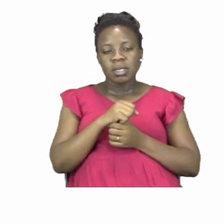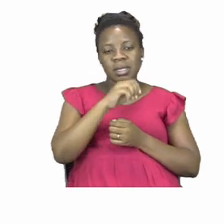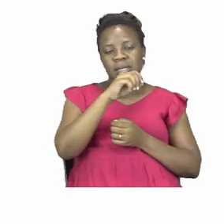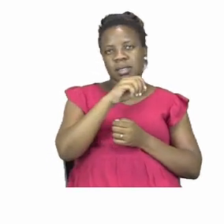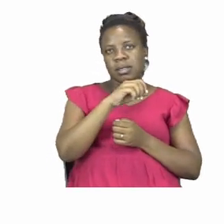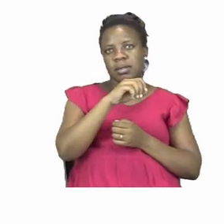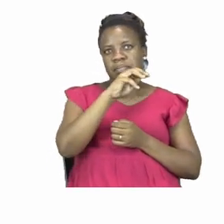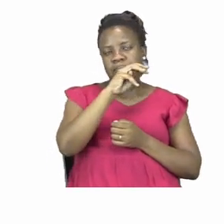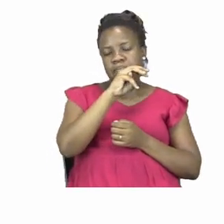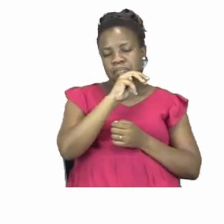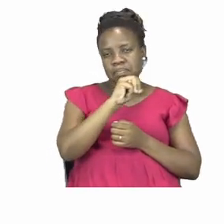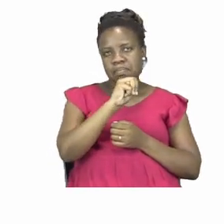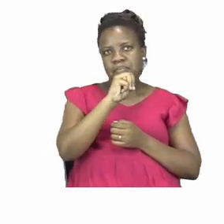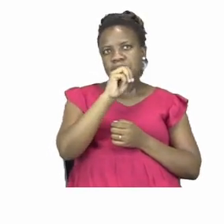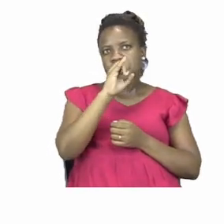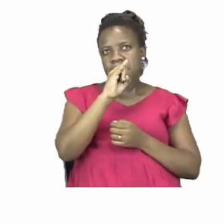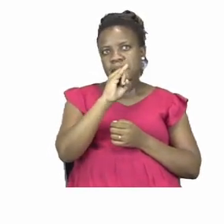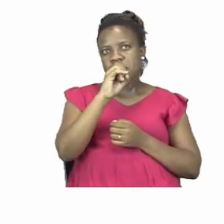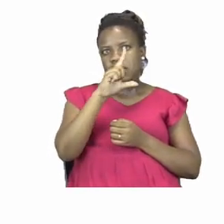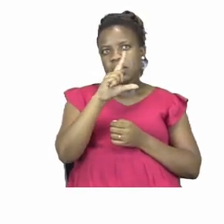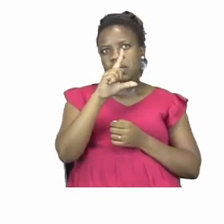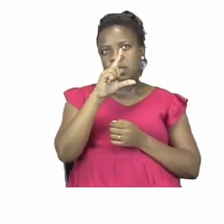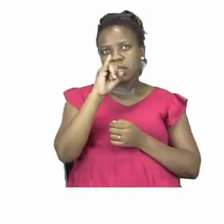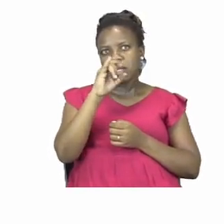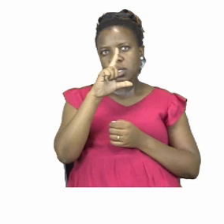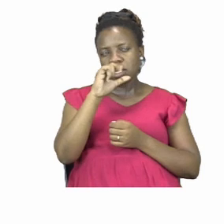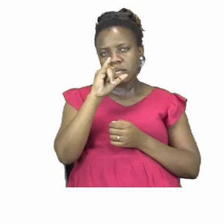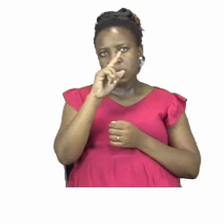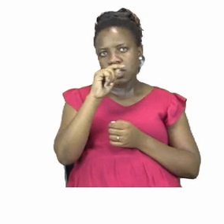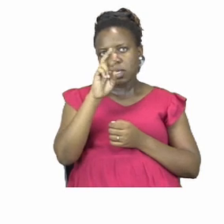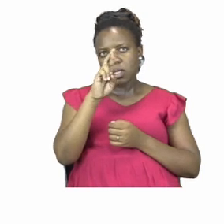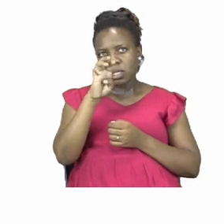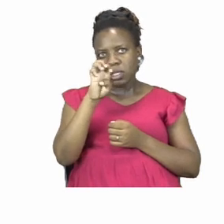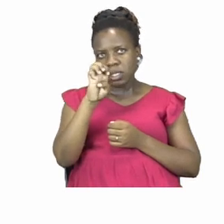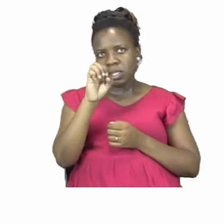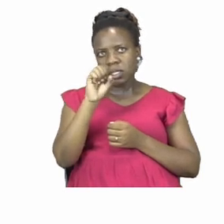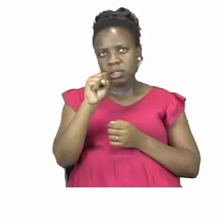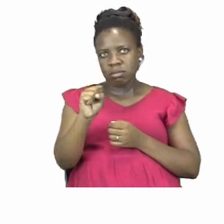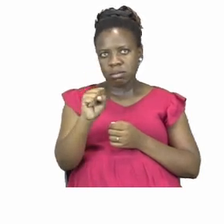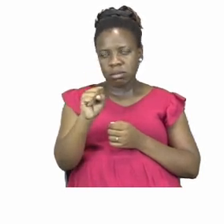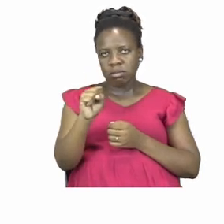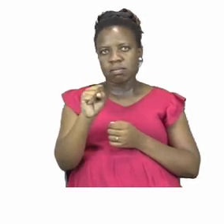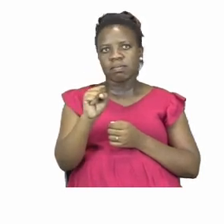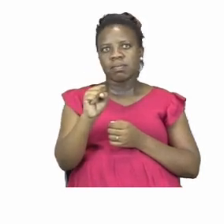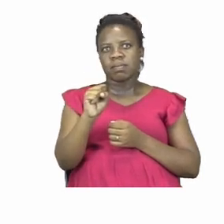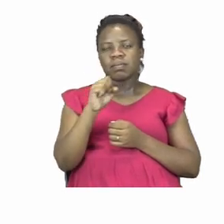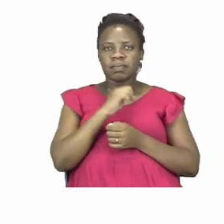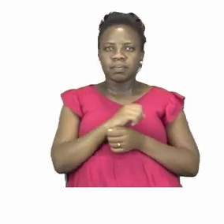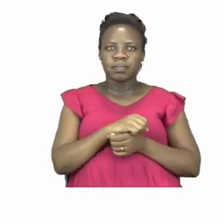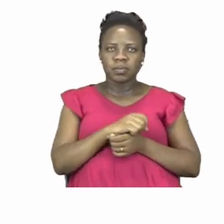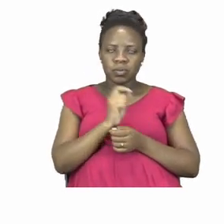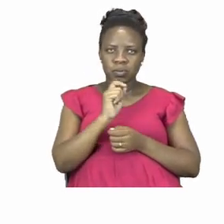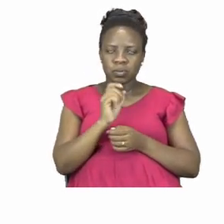milliliters. Otherwise, it would be wrong. For the last part of this exercise, you're going to be doing number